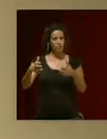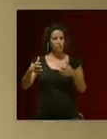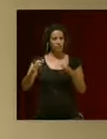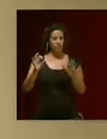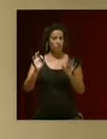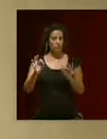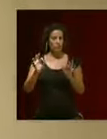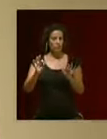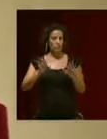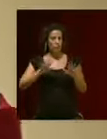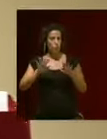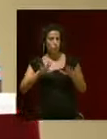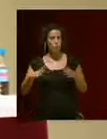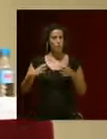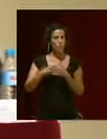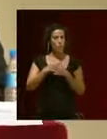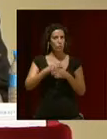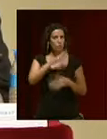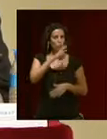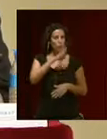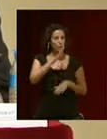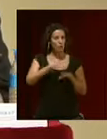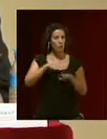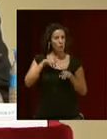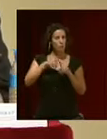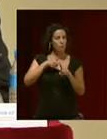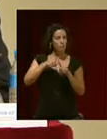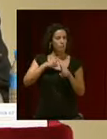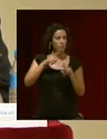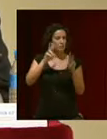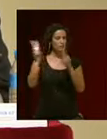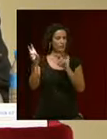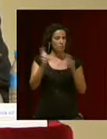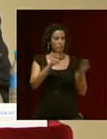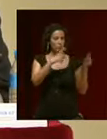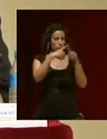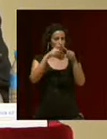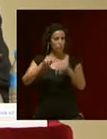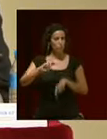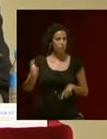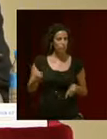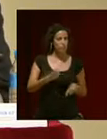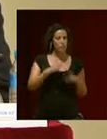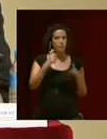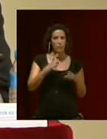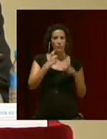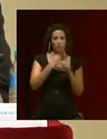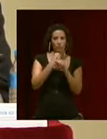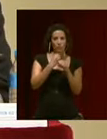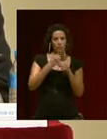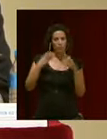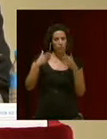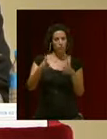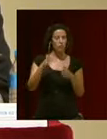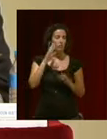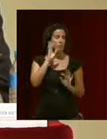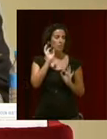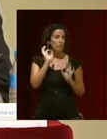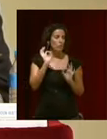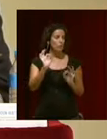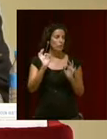be more centered, more user-centered, and this is the leitmotif that pushes us